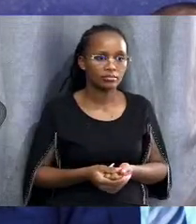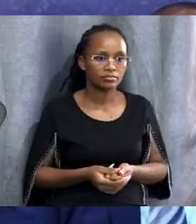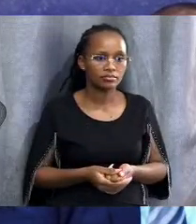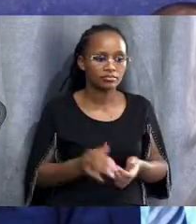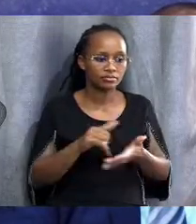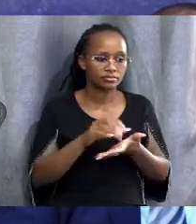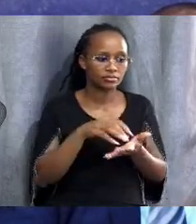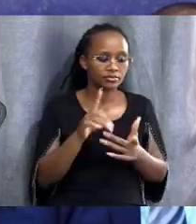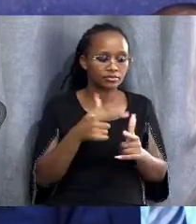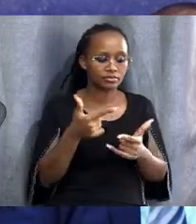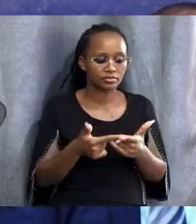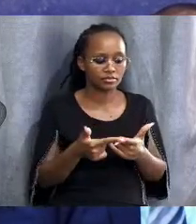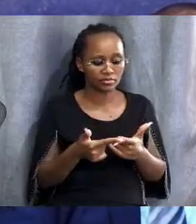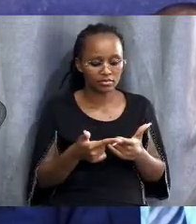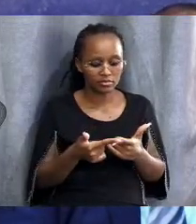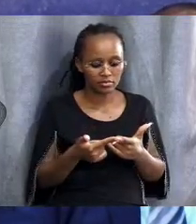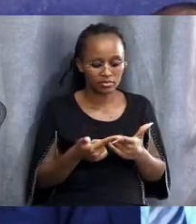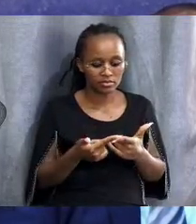then